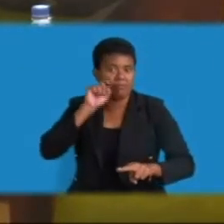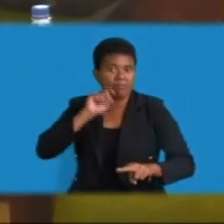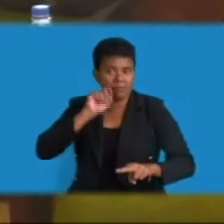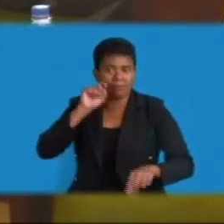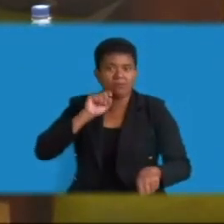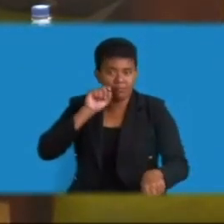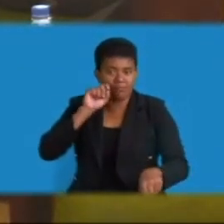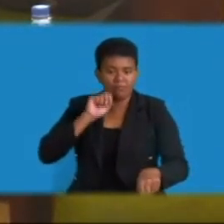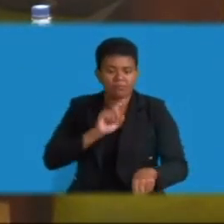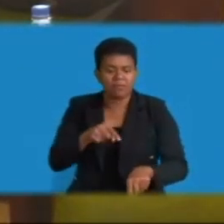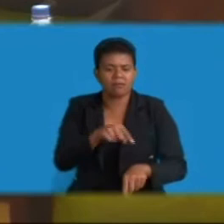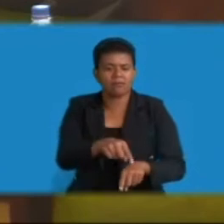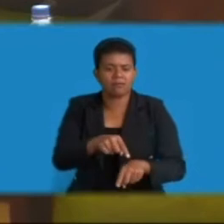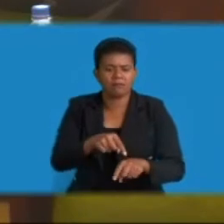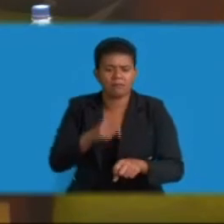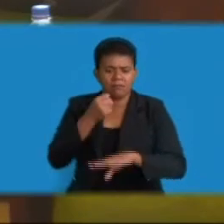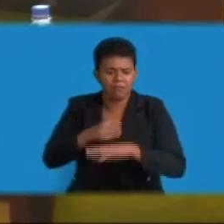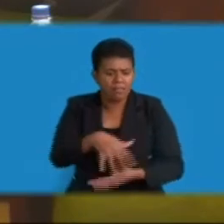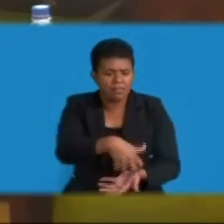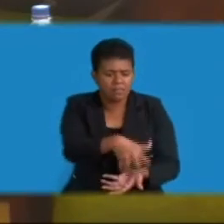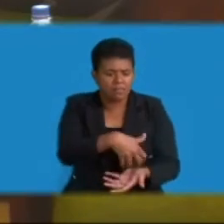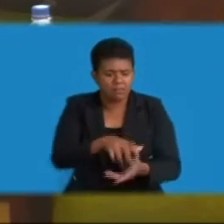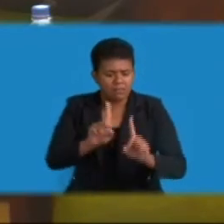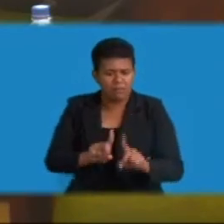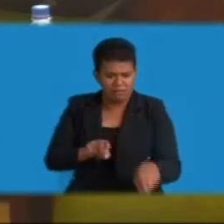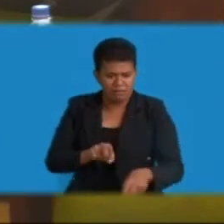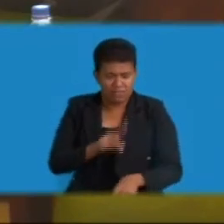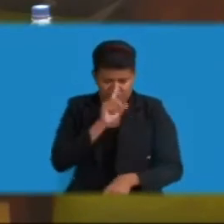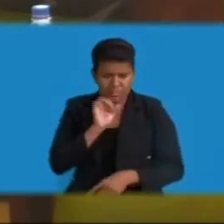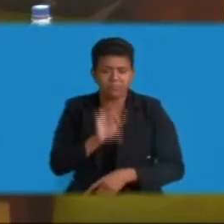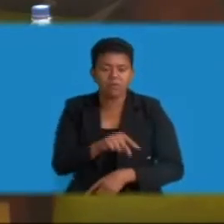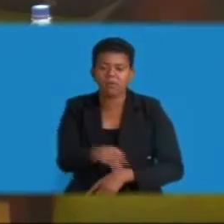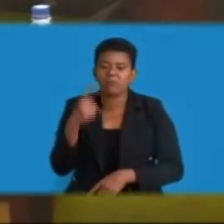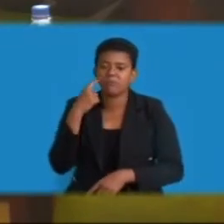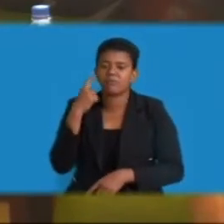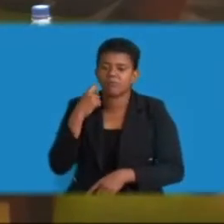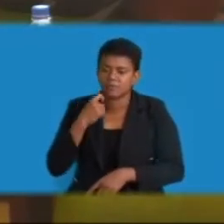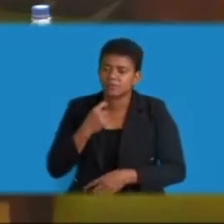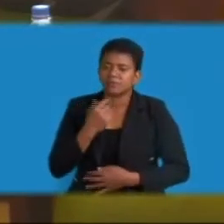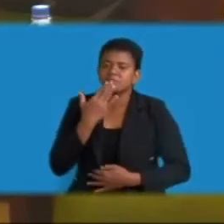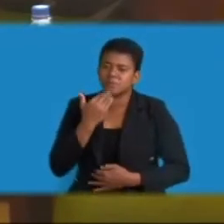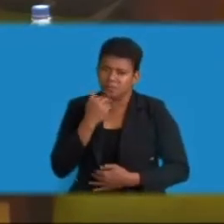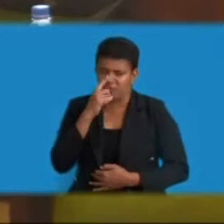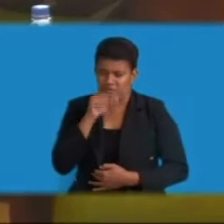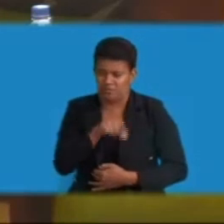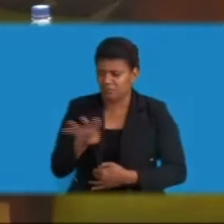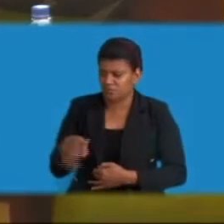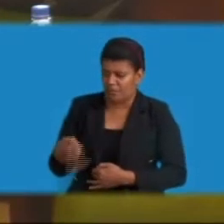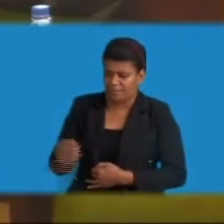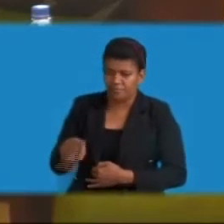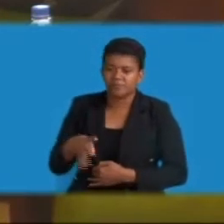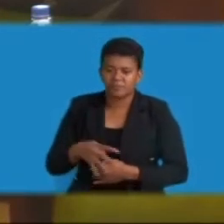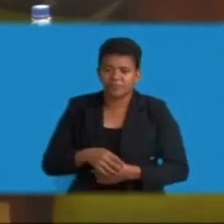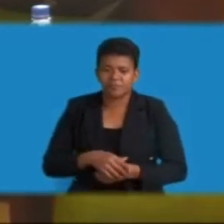extraction is entirely contradictory to that. So if you can please look into that. Now to the statement,